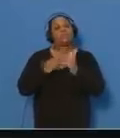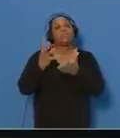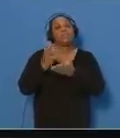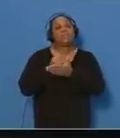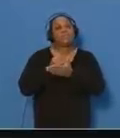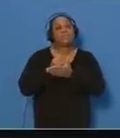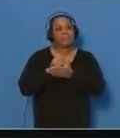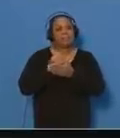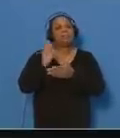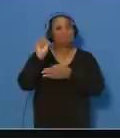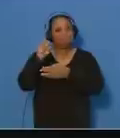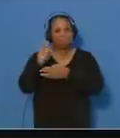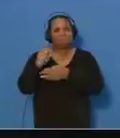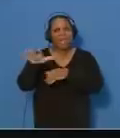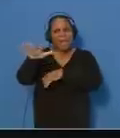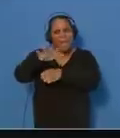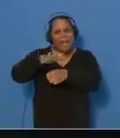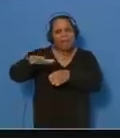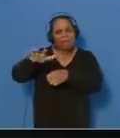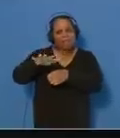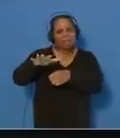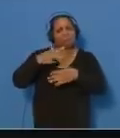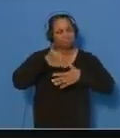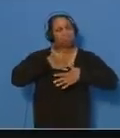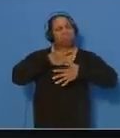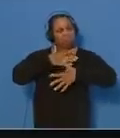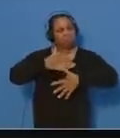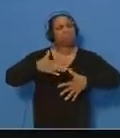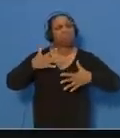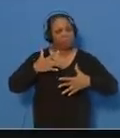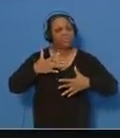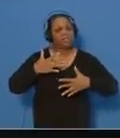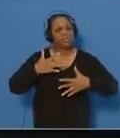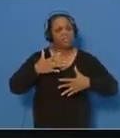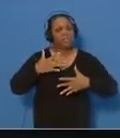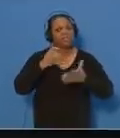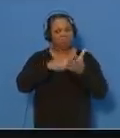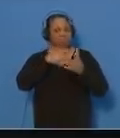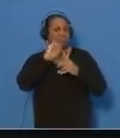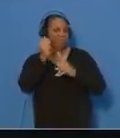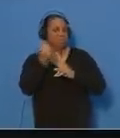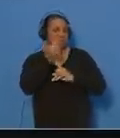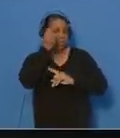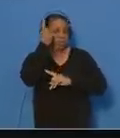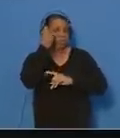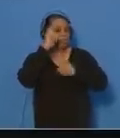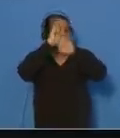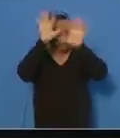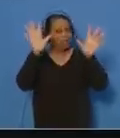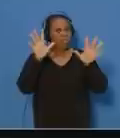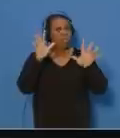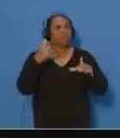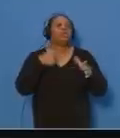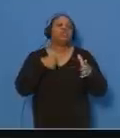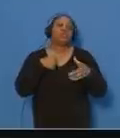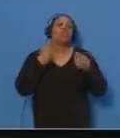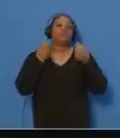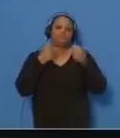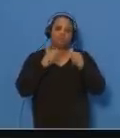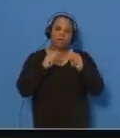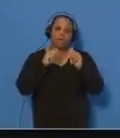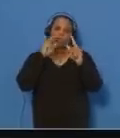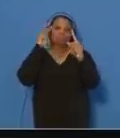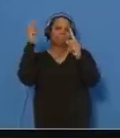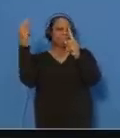a clear inability to appreciate the gravity of the situation. So let me try to put this in